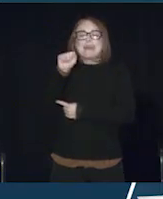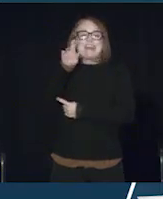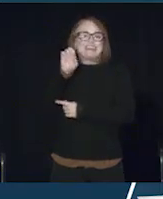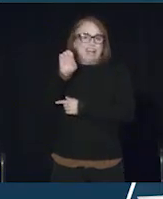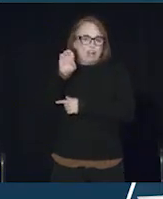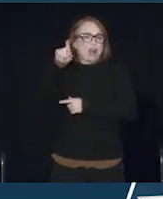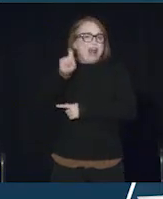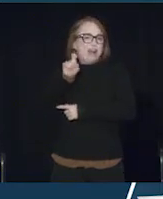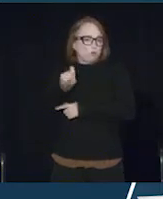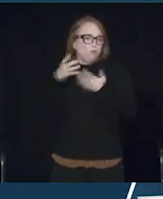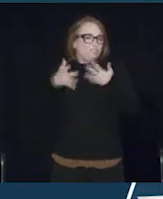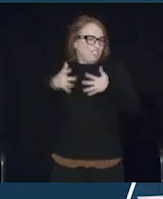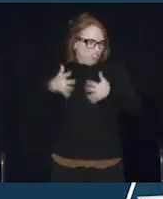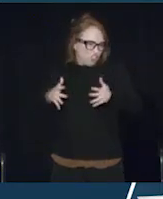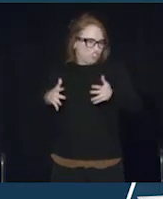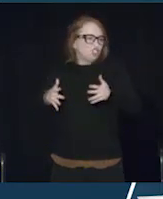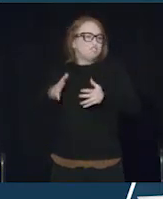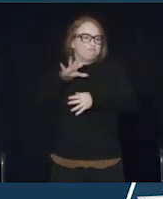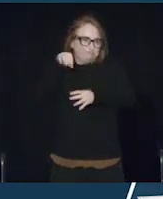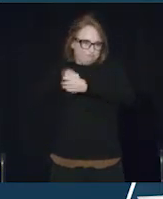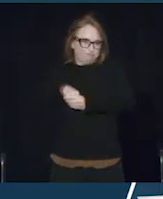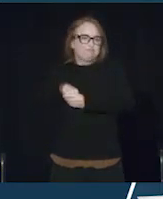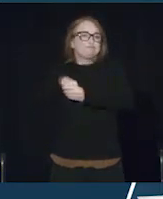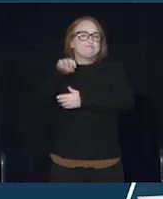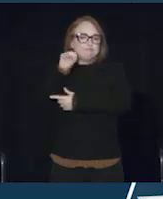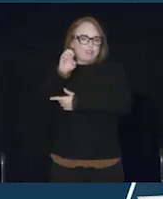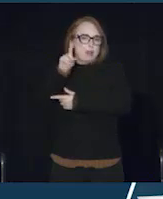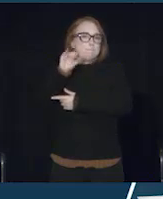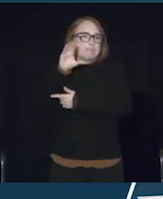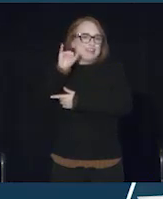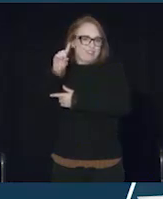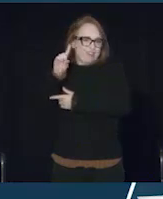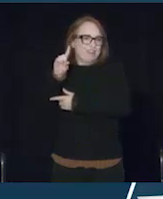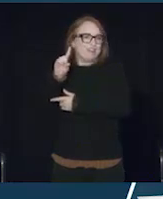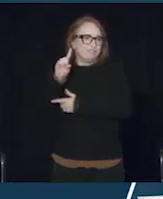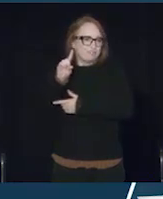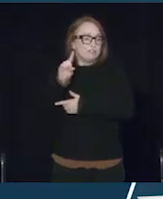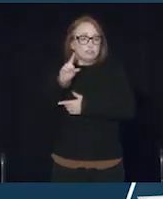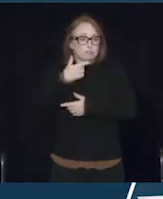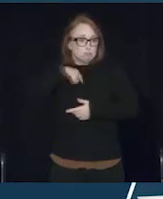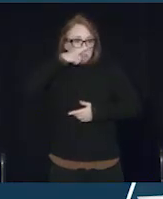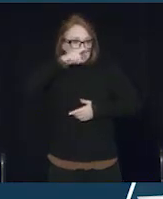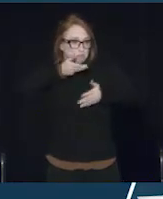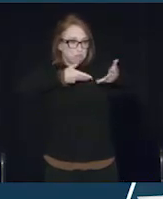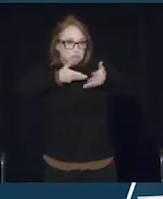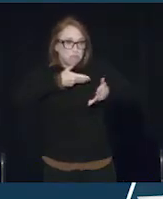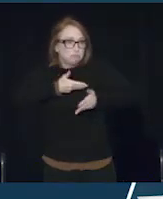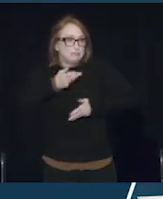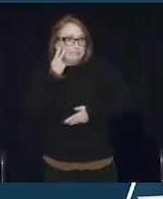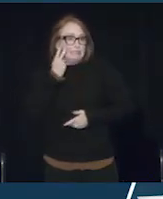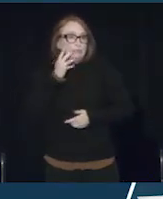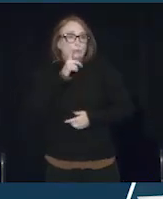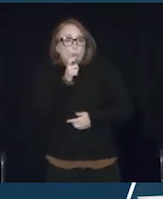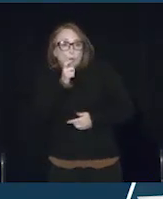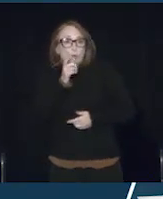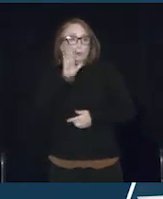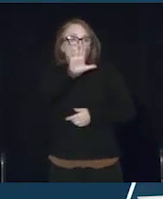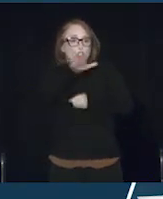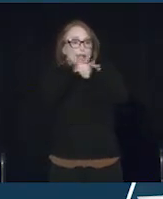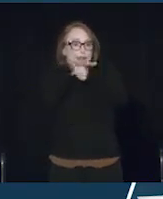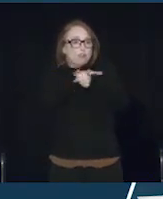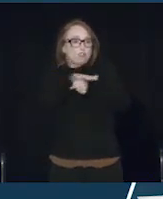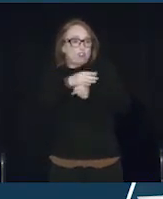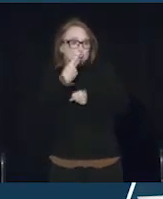Medicaid. So I'll be happy to talk to you and let you know who, depending on what region you're in, you can talk